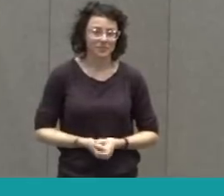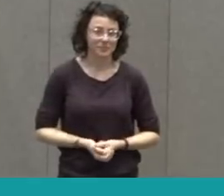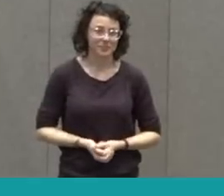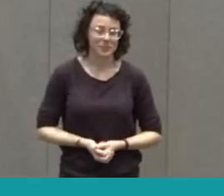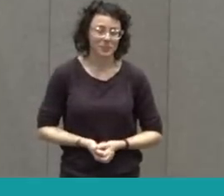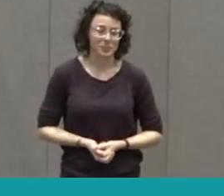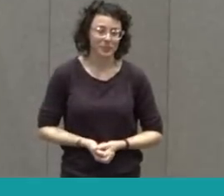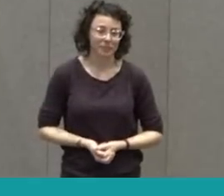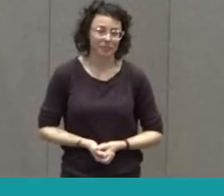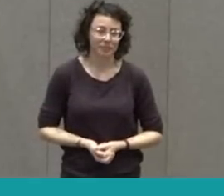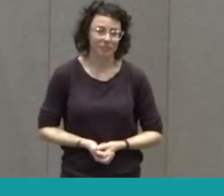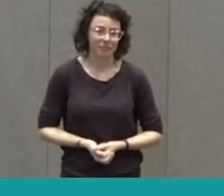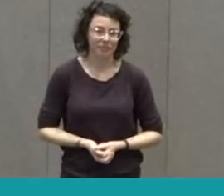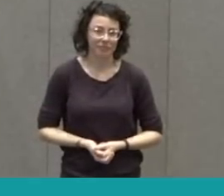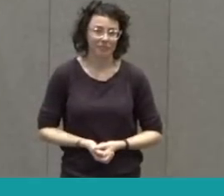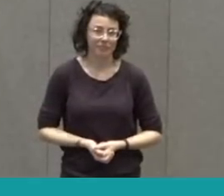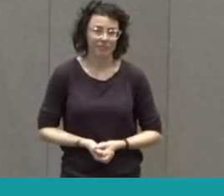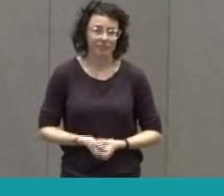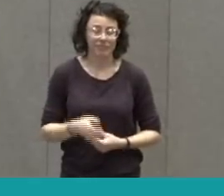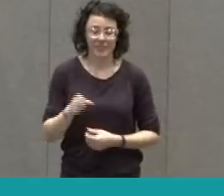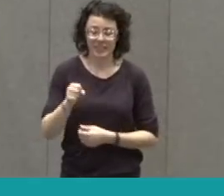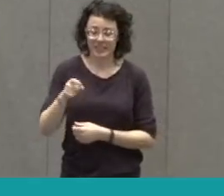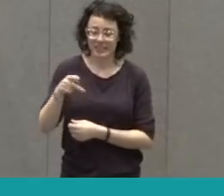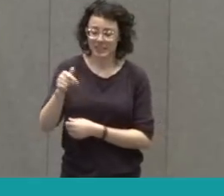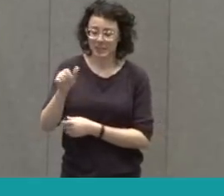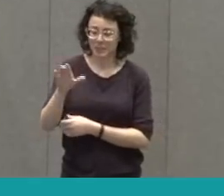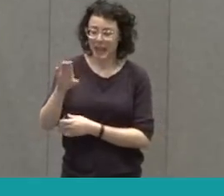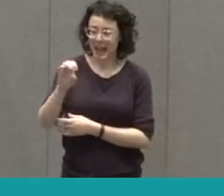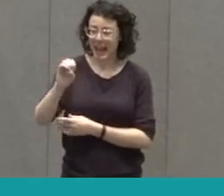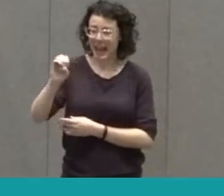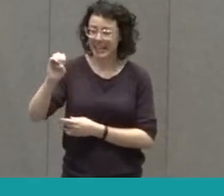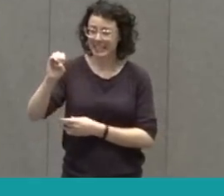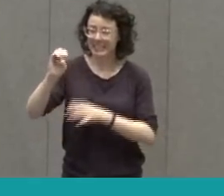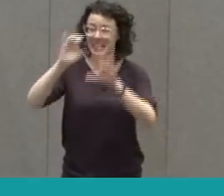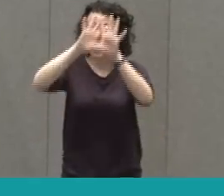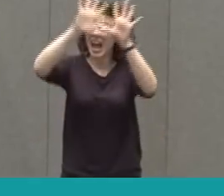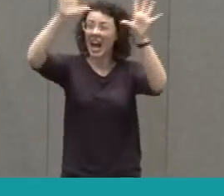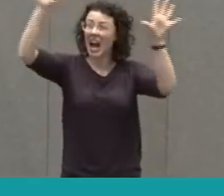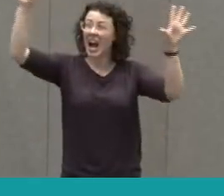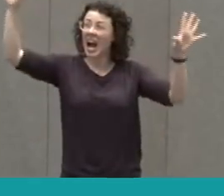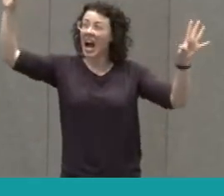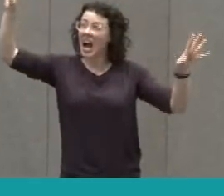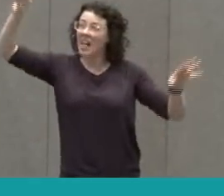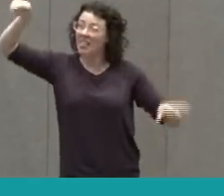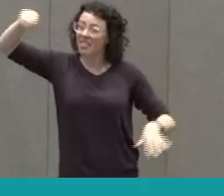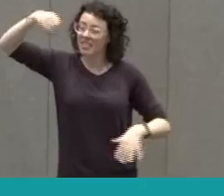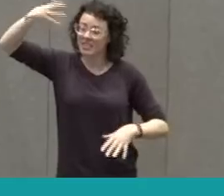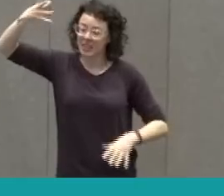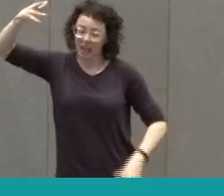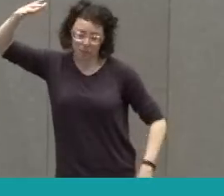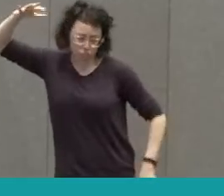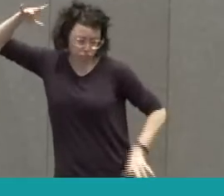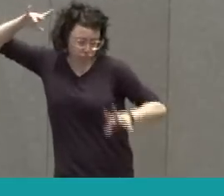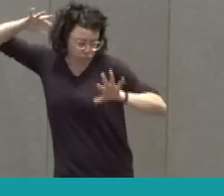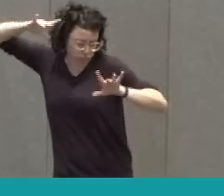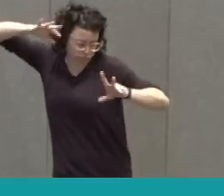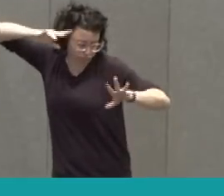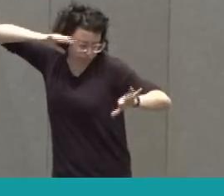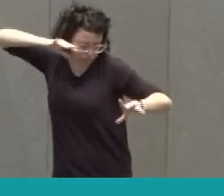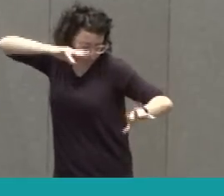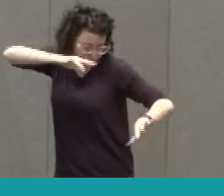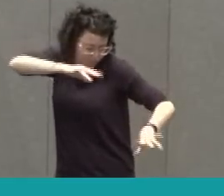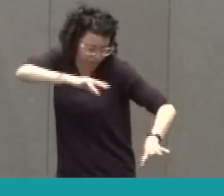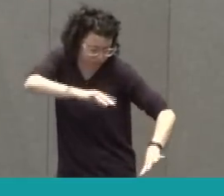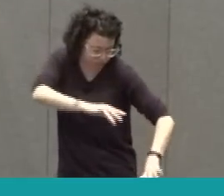While deep in space, the burning sun sent up towering flames, lighting your sky from dawn